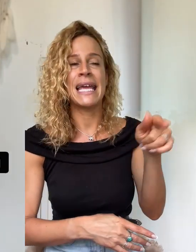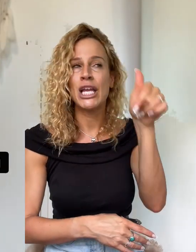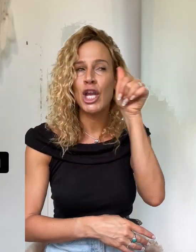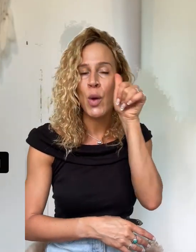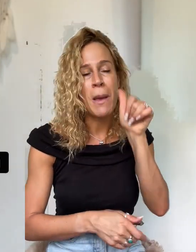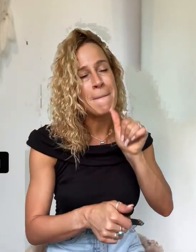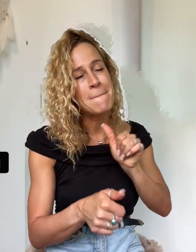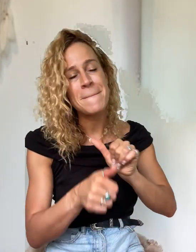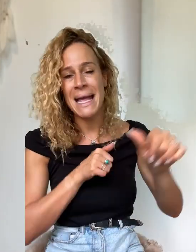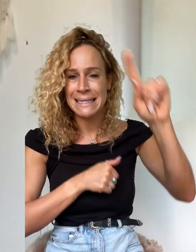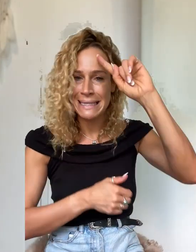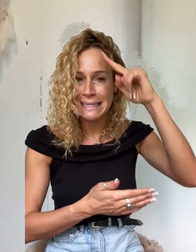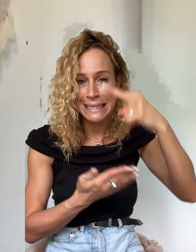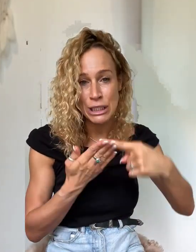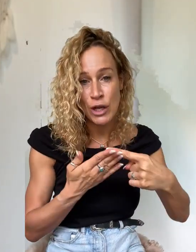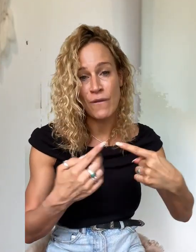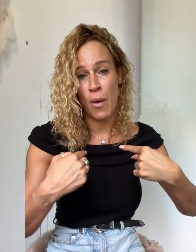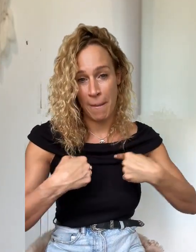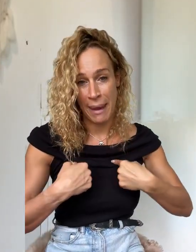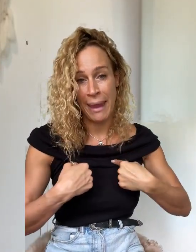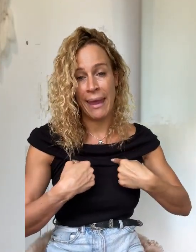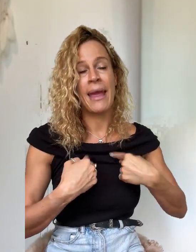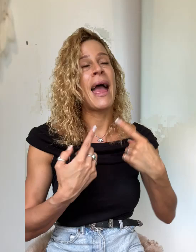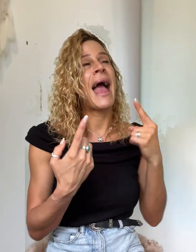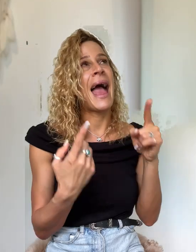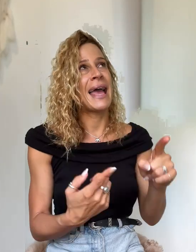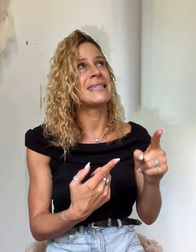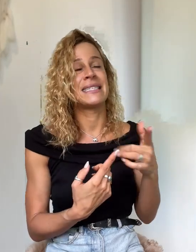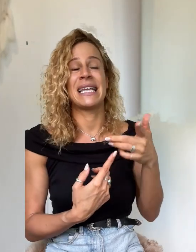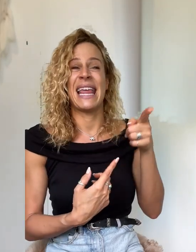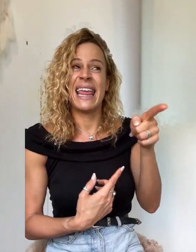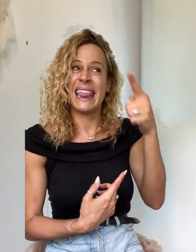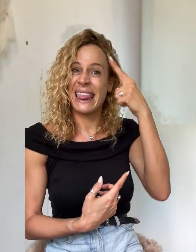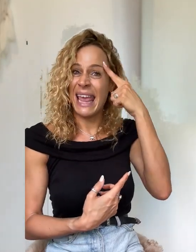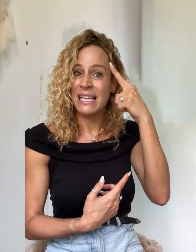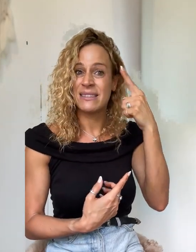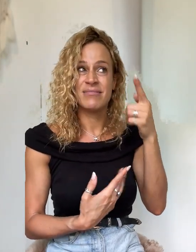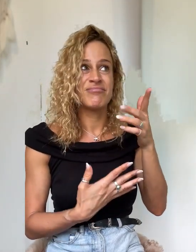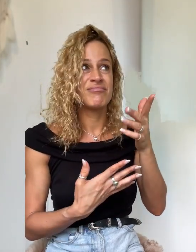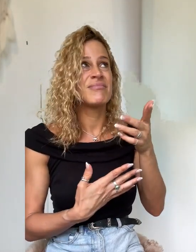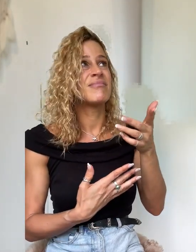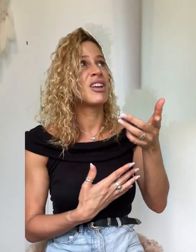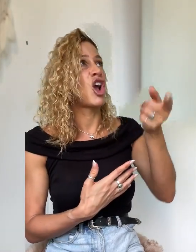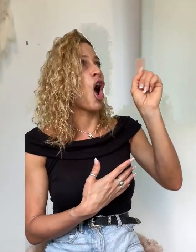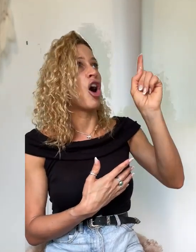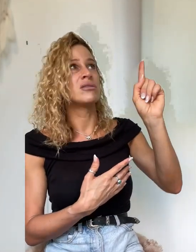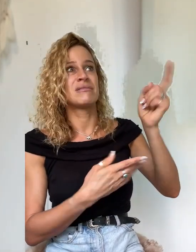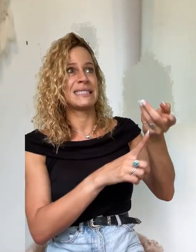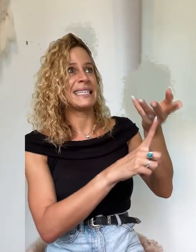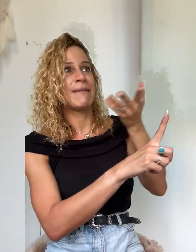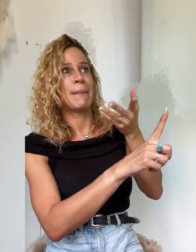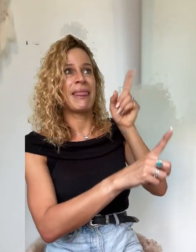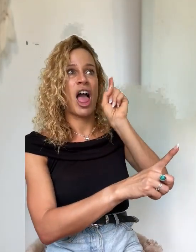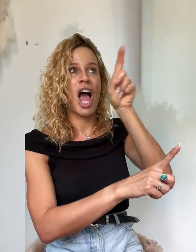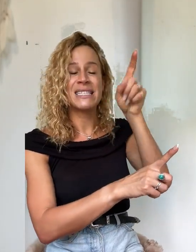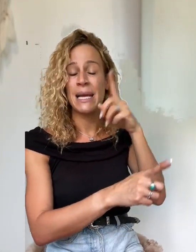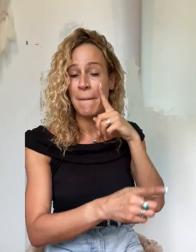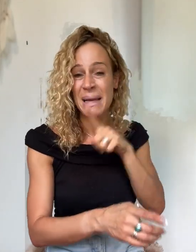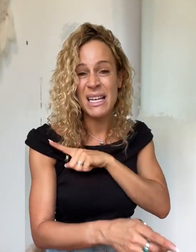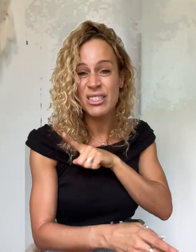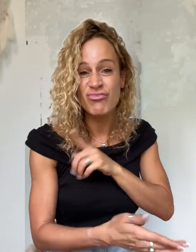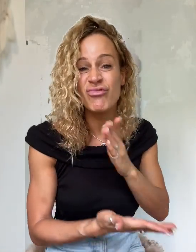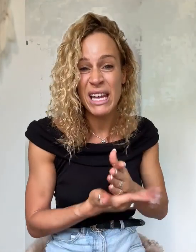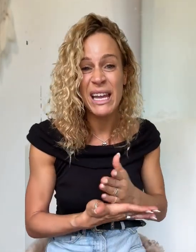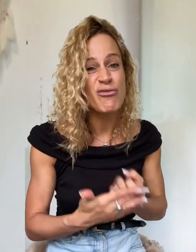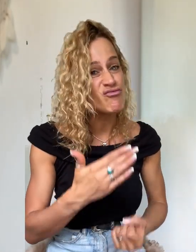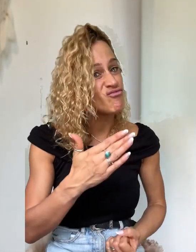up there was looking down on you when they gave you that random thought to be a sign language interpreter. And that's essentially what it was. It was